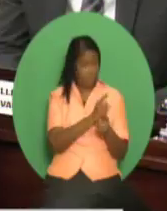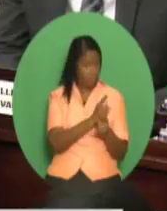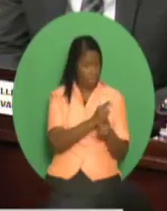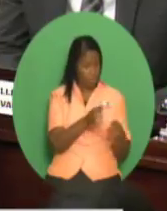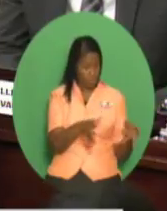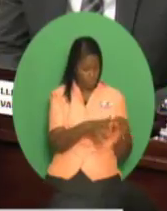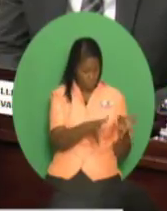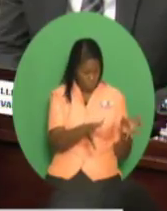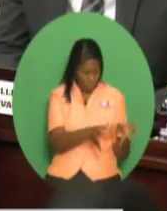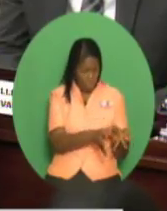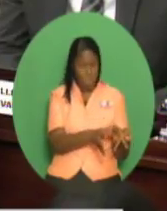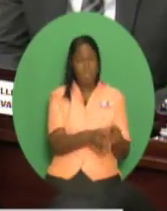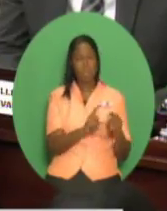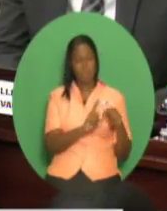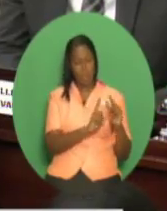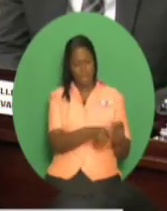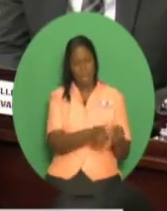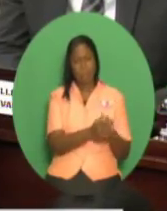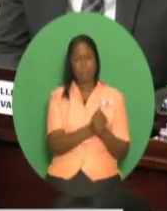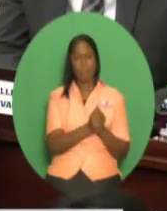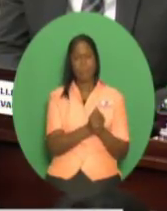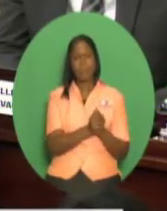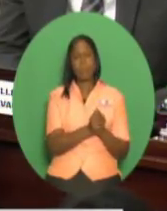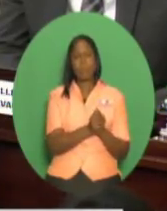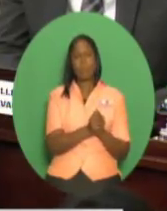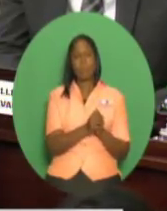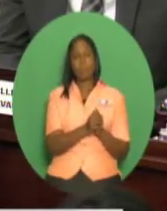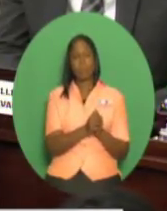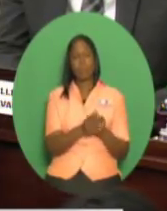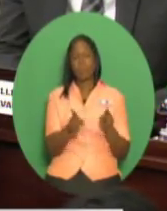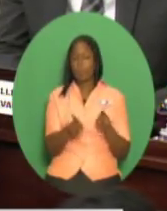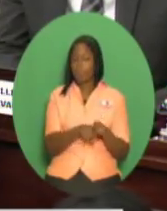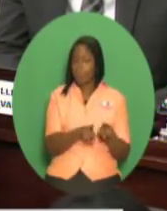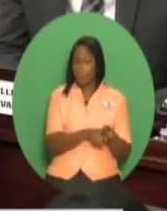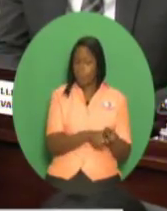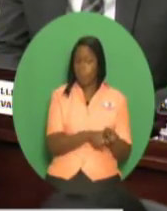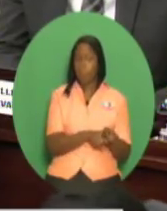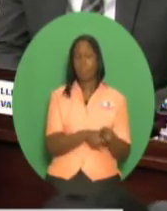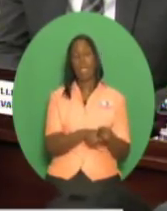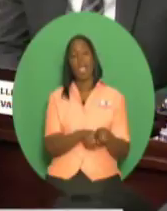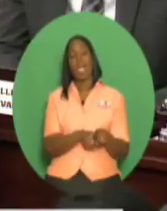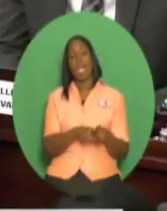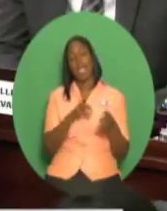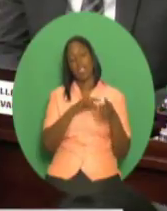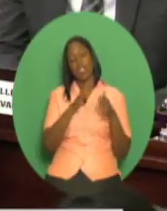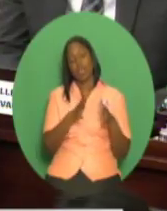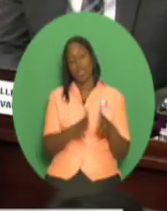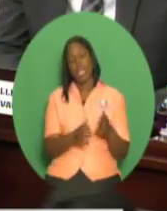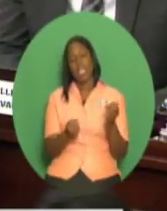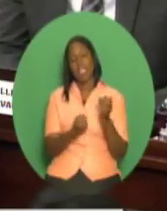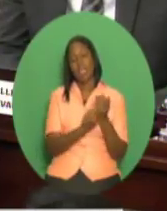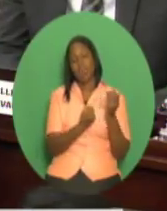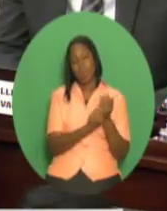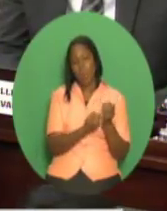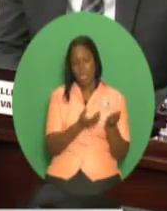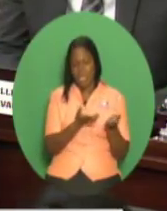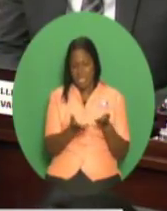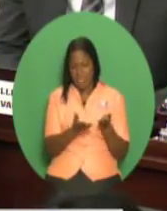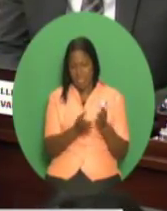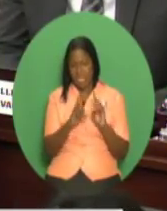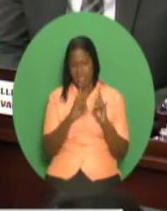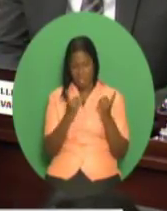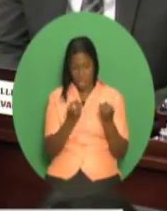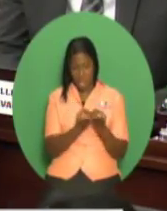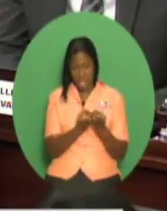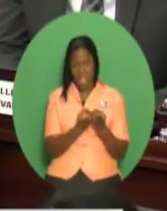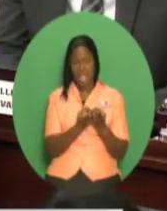Division, which will be able to provide the necessary assistance in diagnosing some